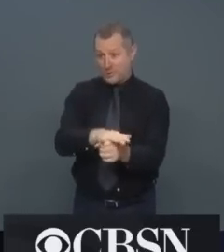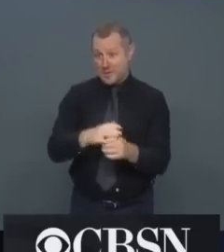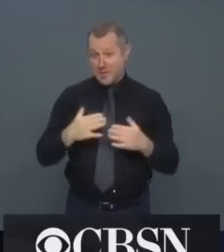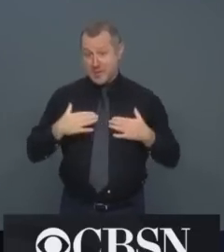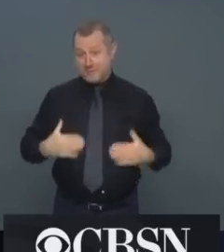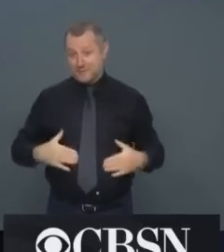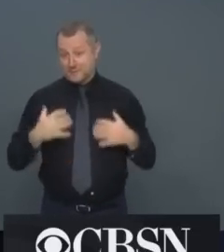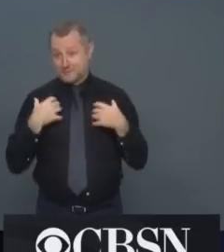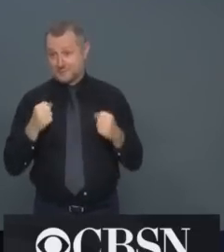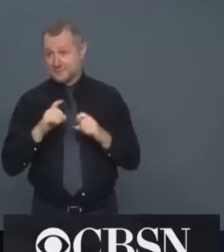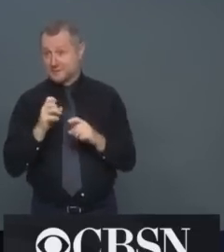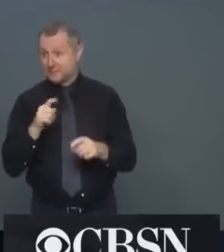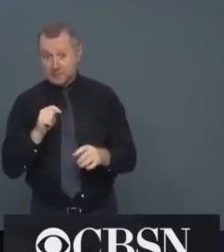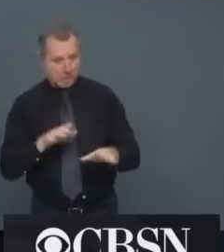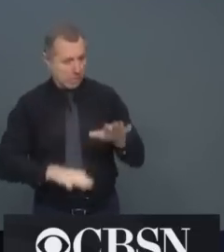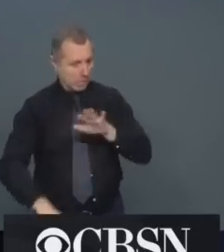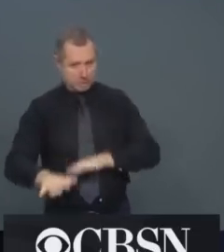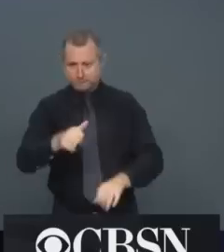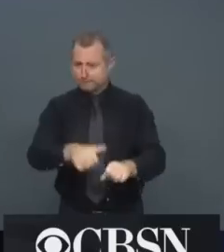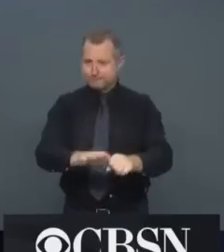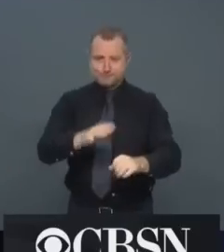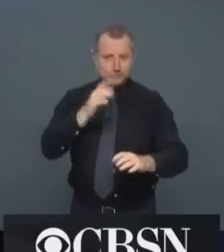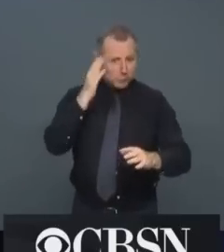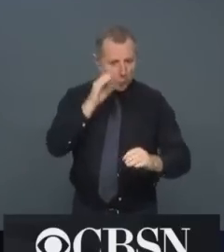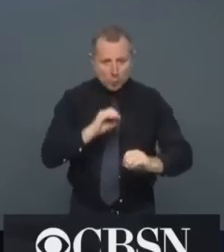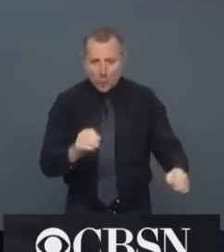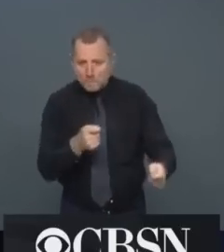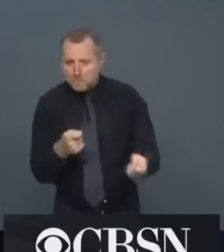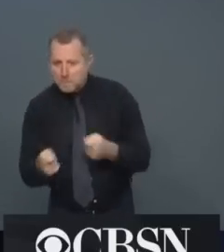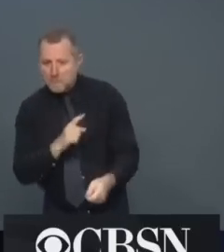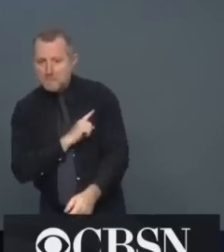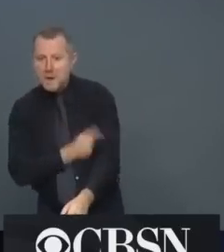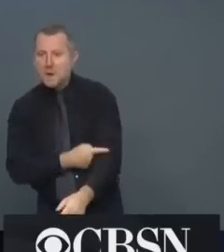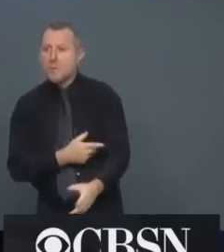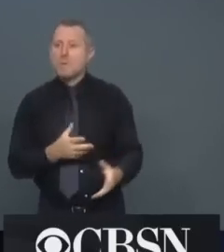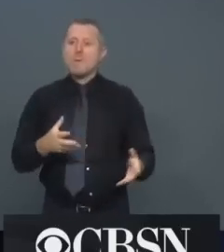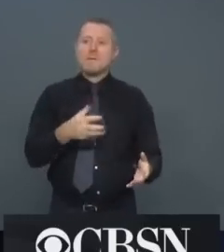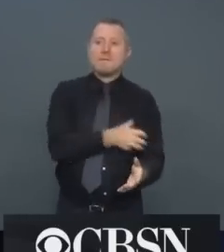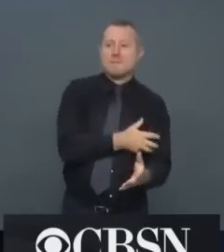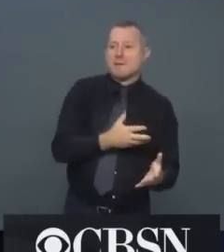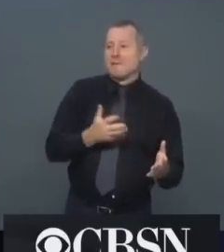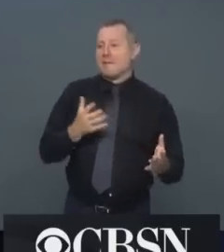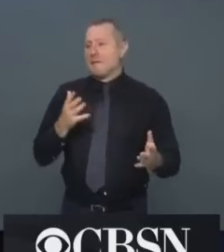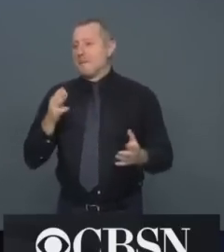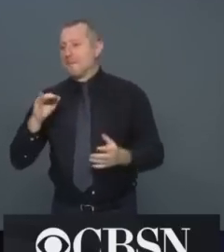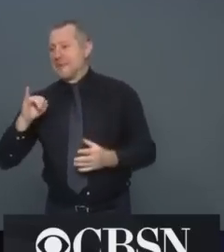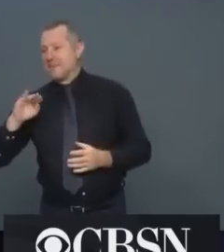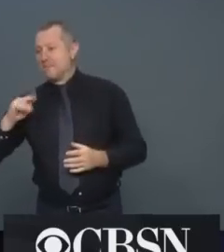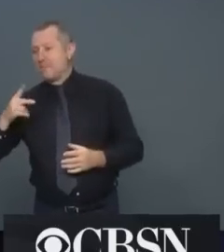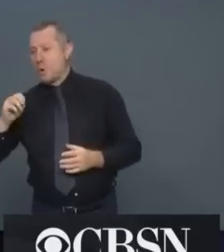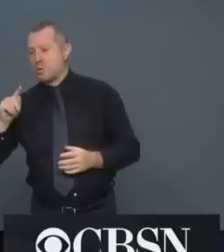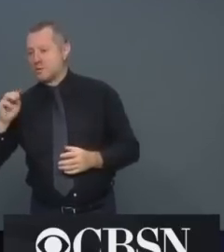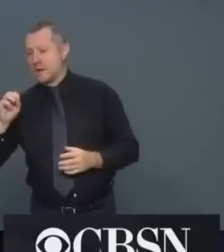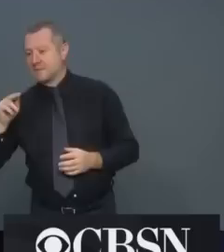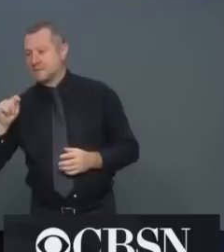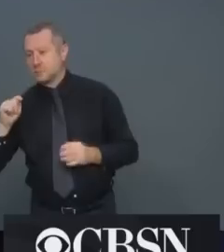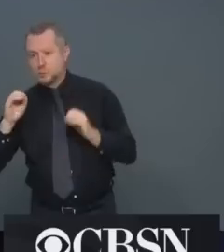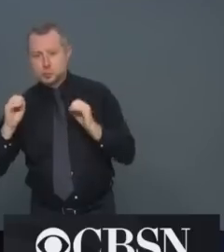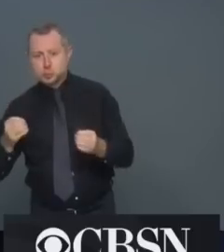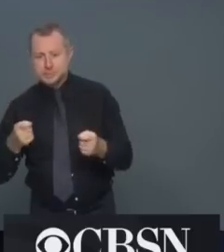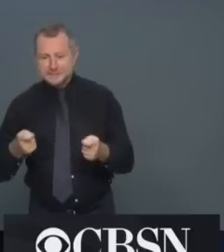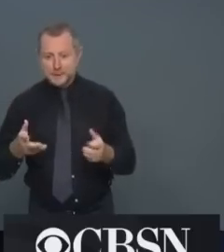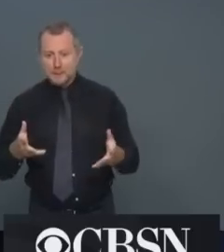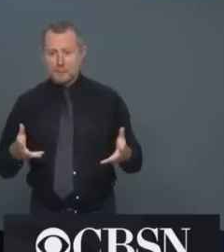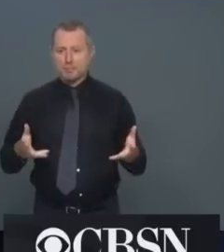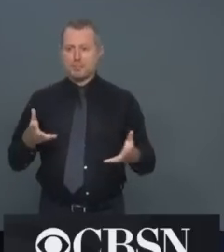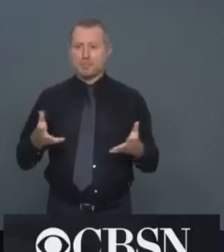incompetent. The I twins, I and I. There's a third, and then it's I, but that's